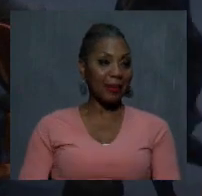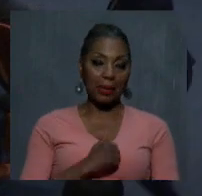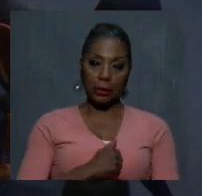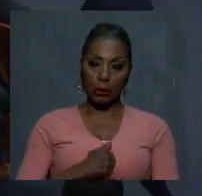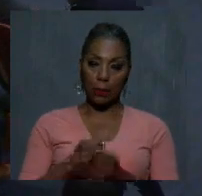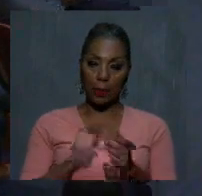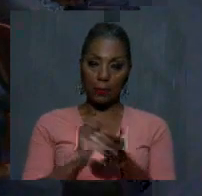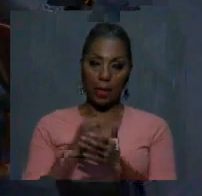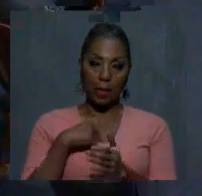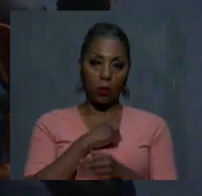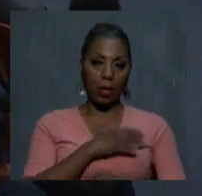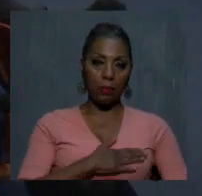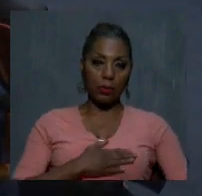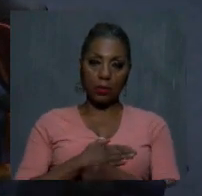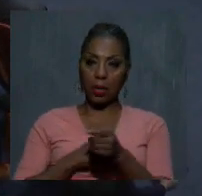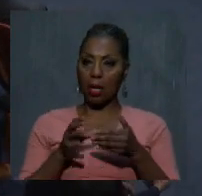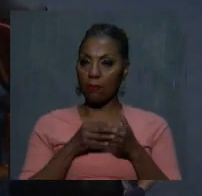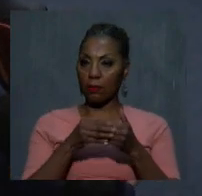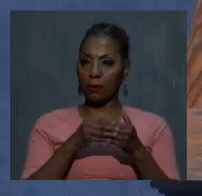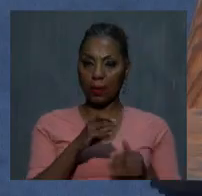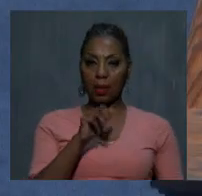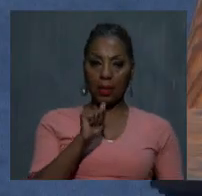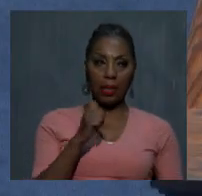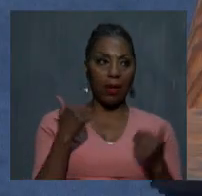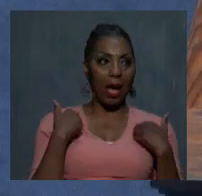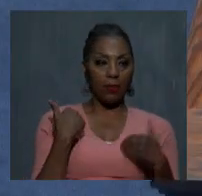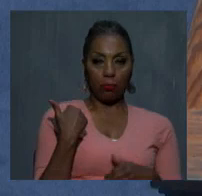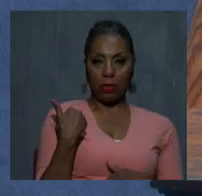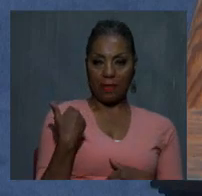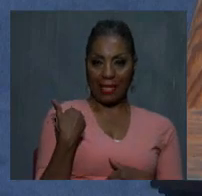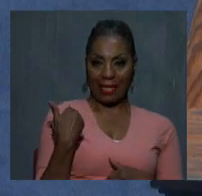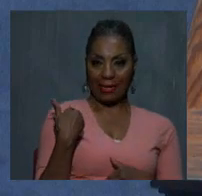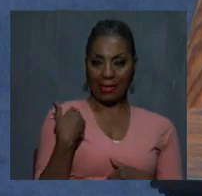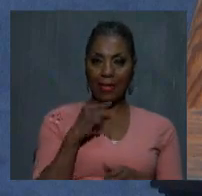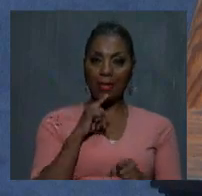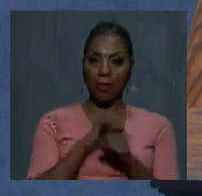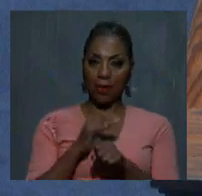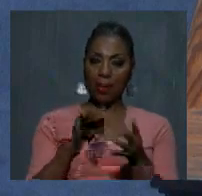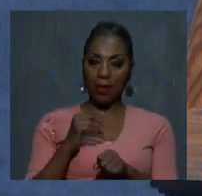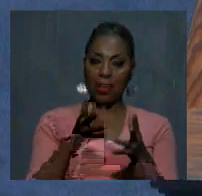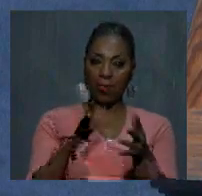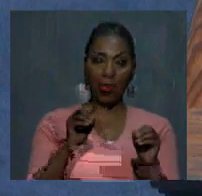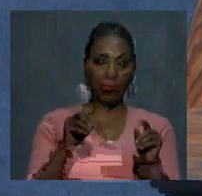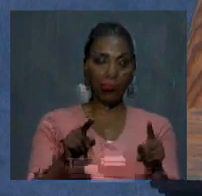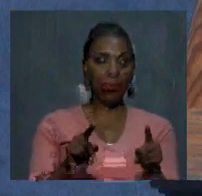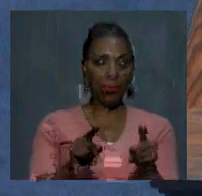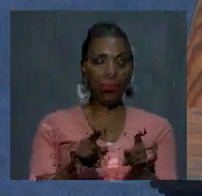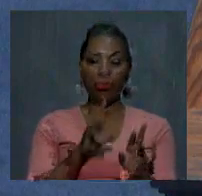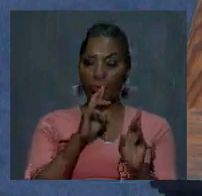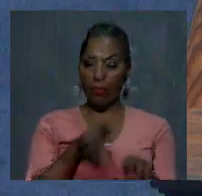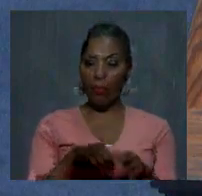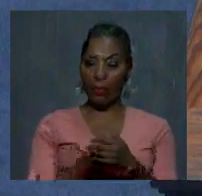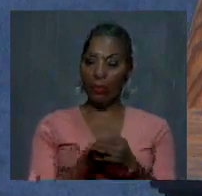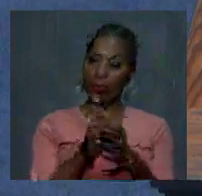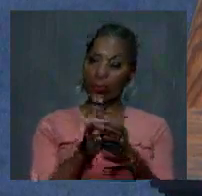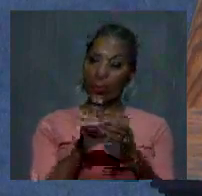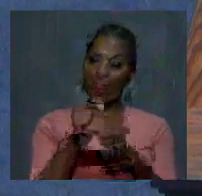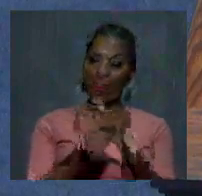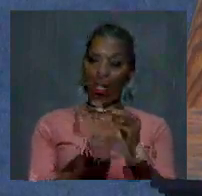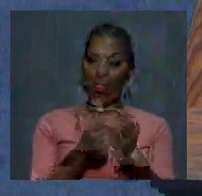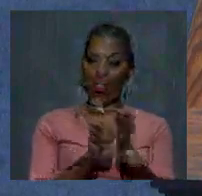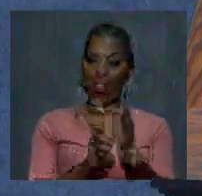Sorry about that. We appreciate your flexibility. Kara had a previous commitment. We want to give opportunity to